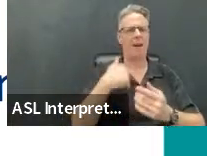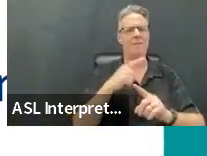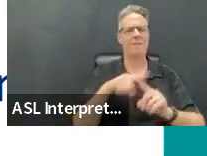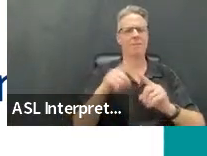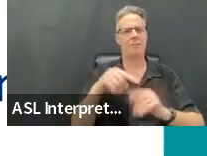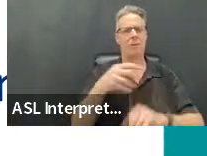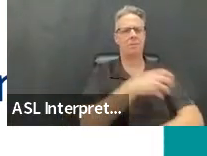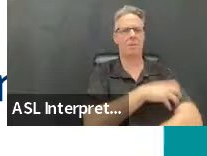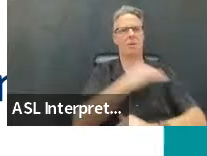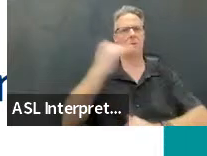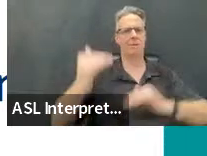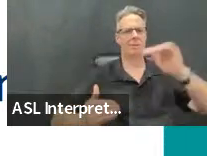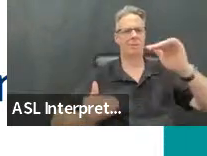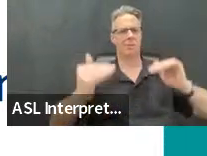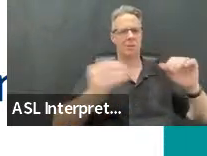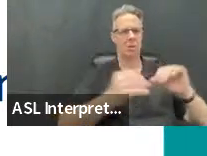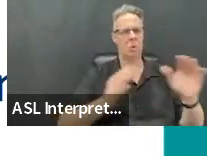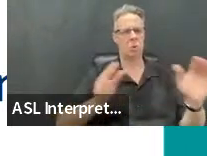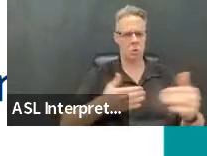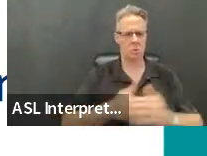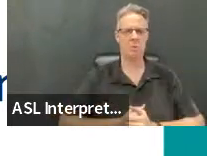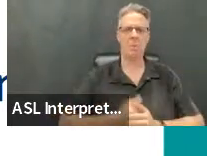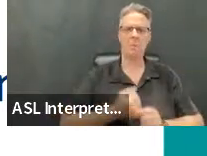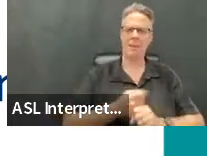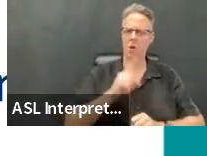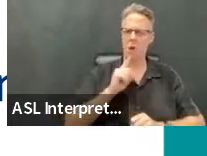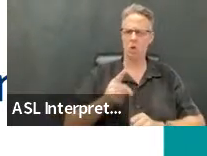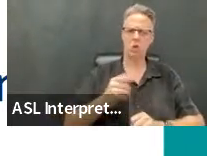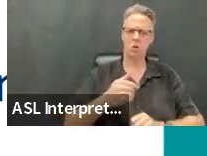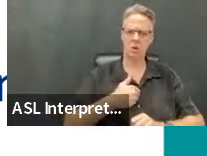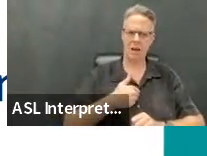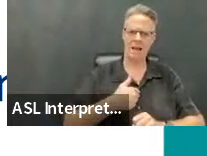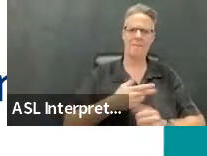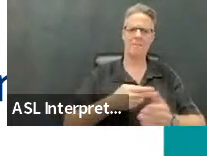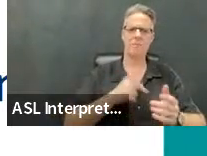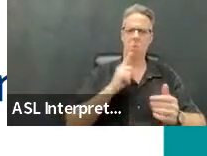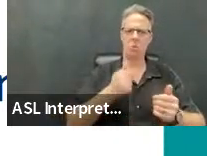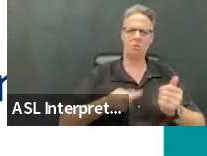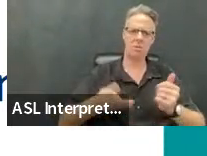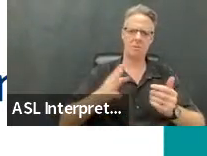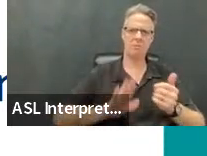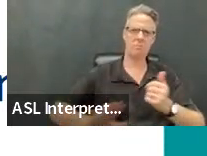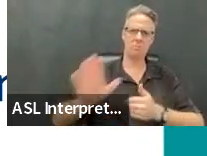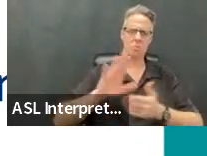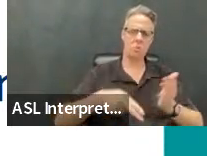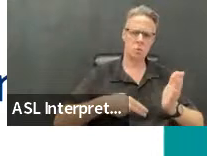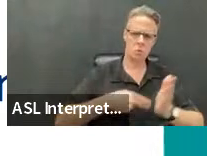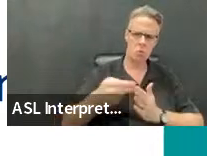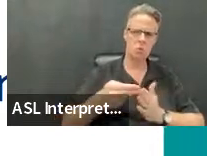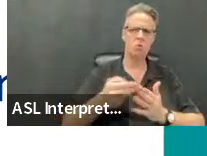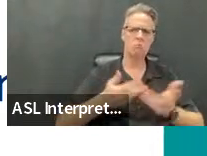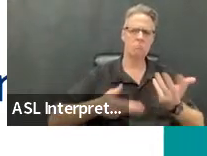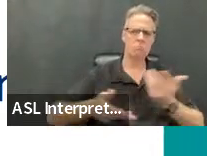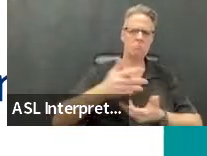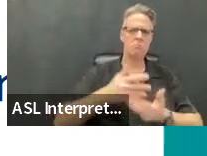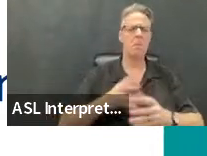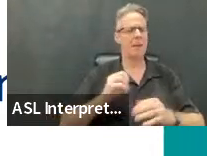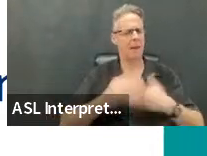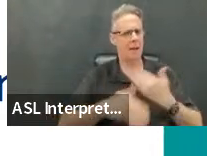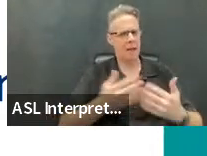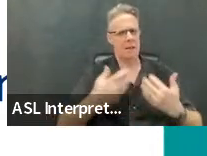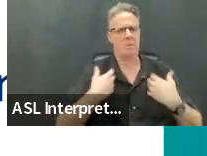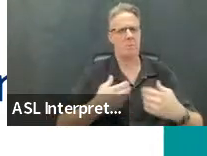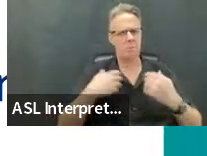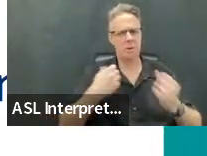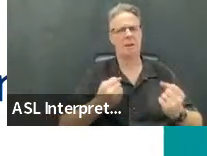room, for us to create a space for multiple truths and norms, to be kind and brave, for us to